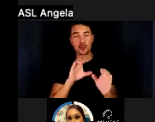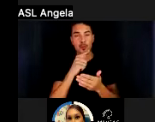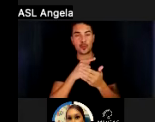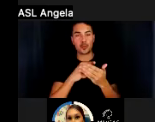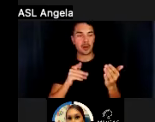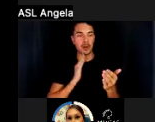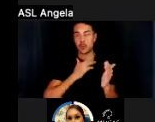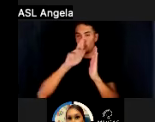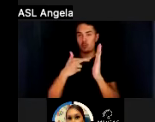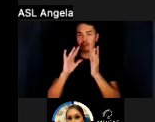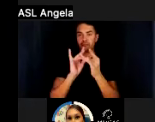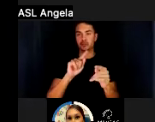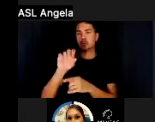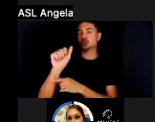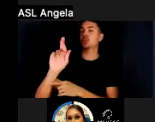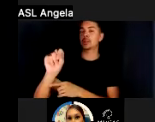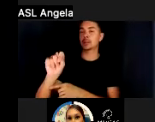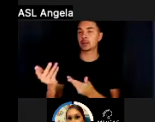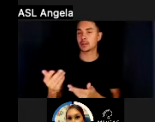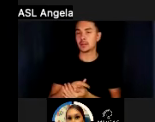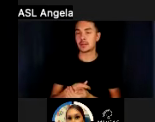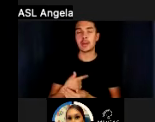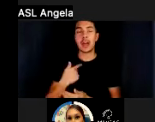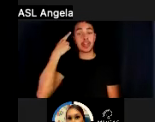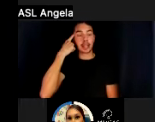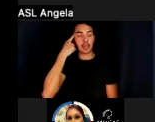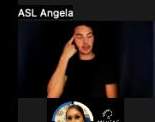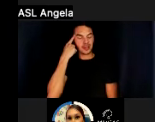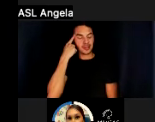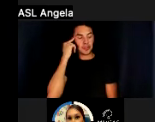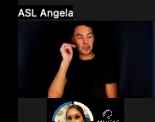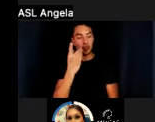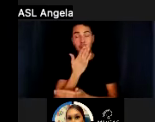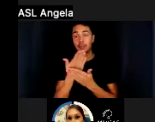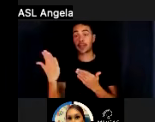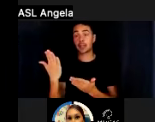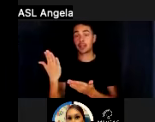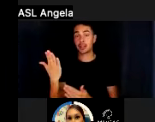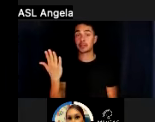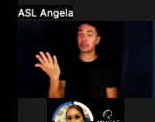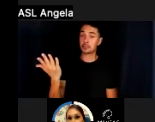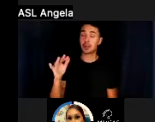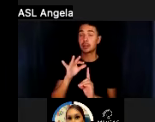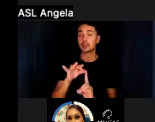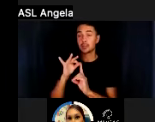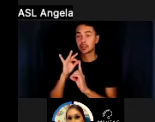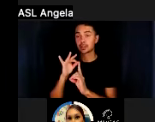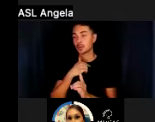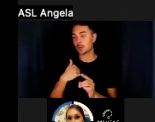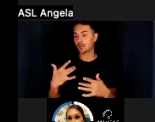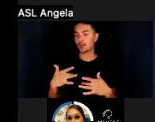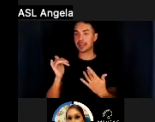SART. So, I think it's one of those things where, especially, we feel like